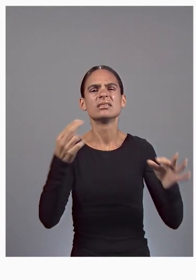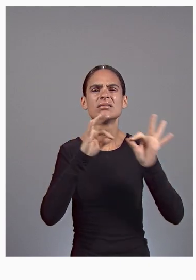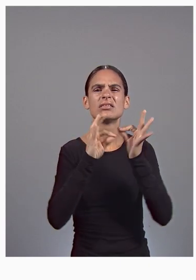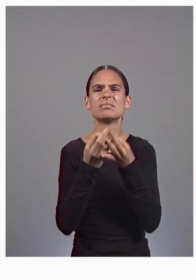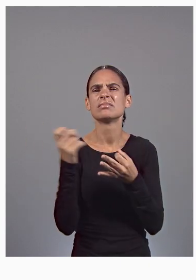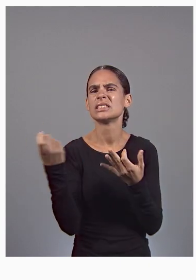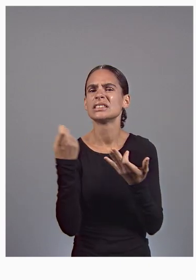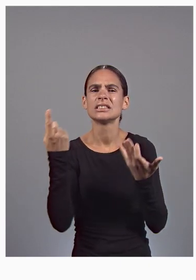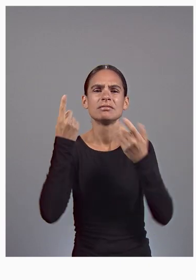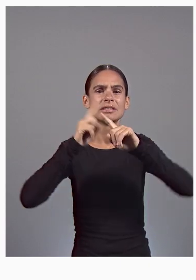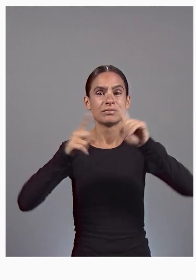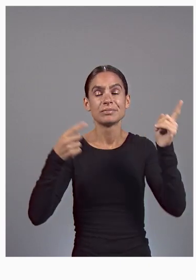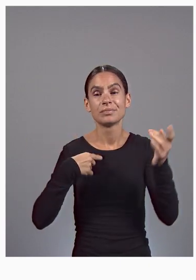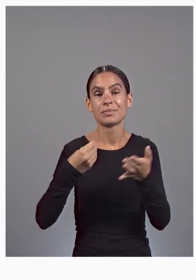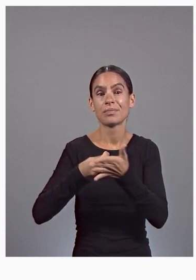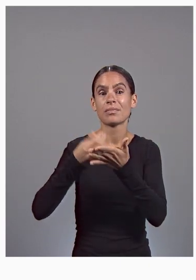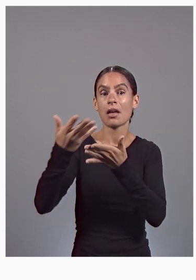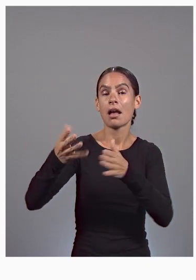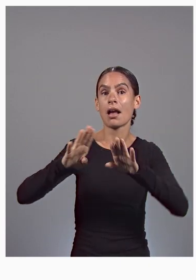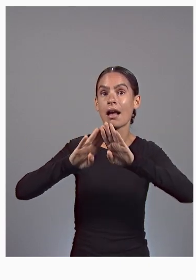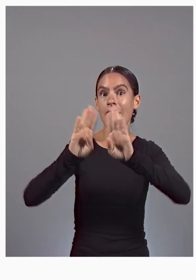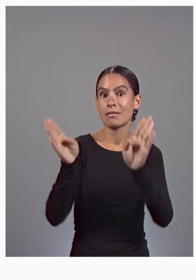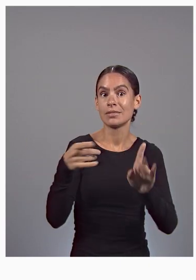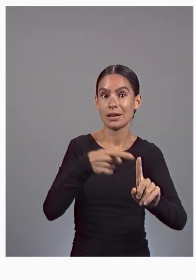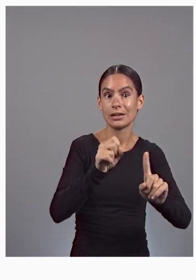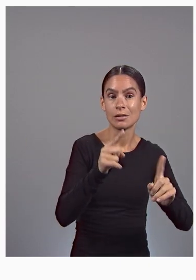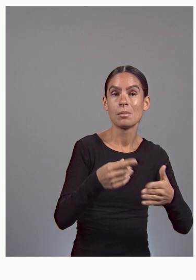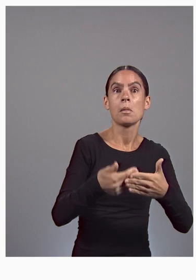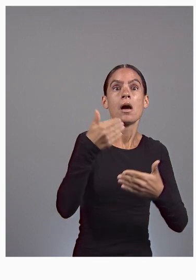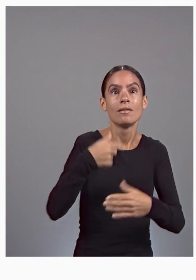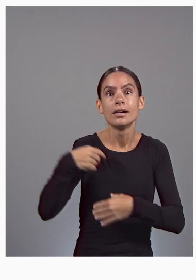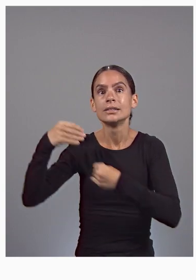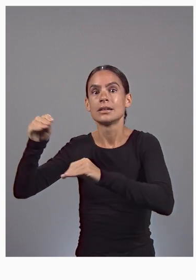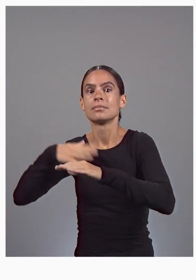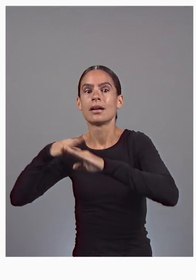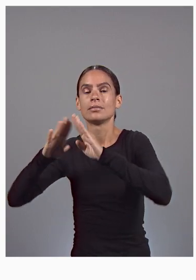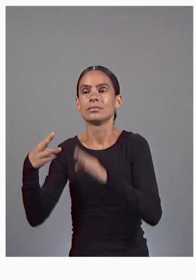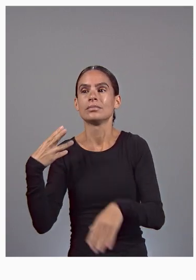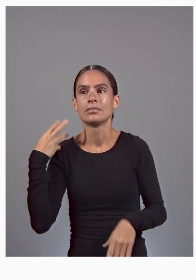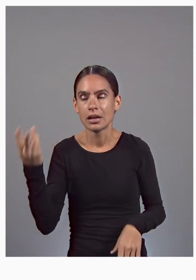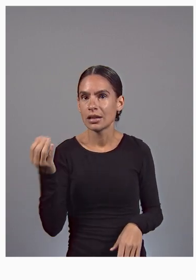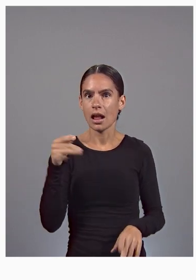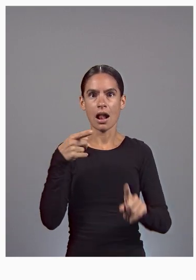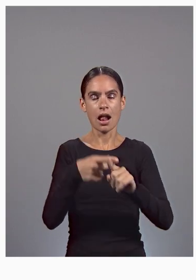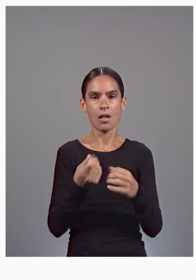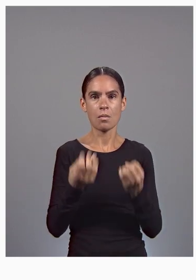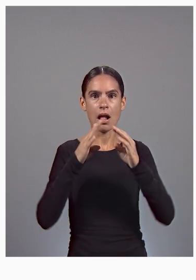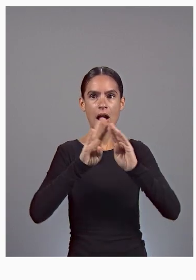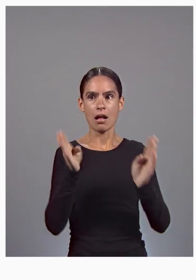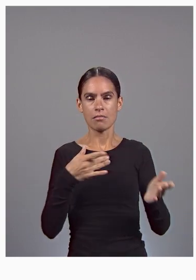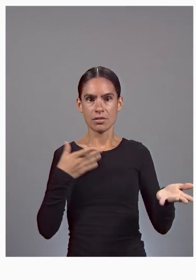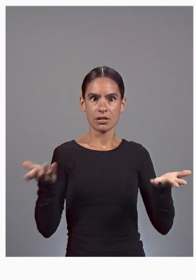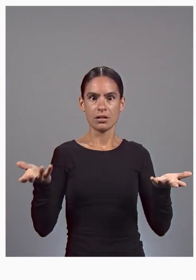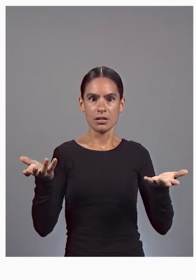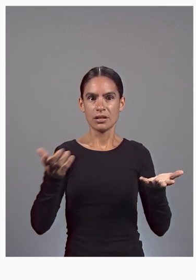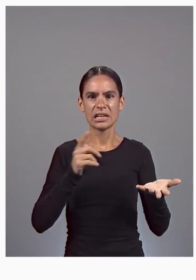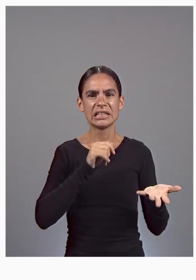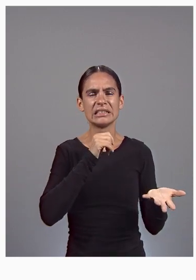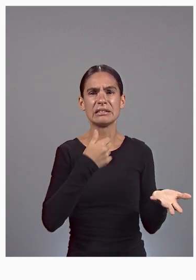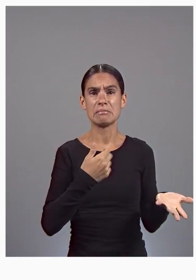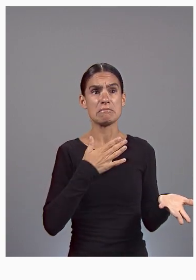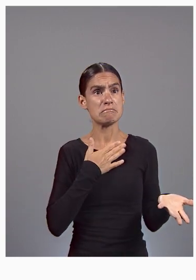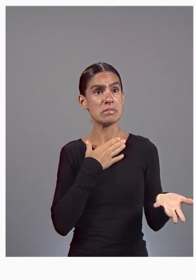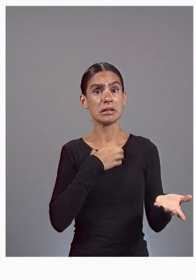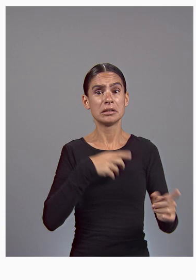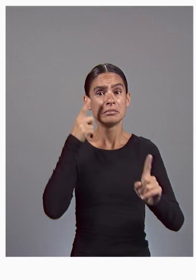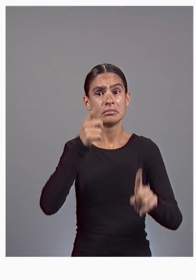house in Washington. And for a weird time there, I was multi-house, and that was not good. But it wasn't my desired end state, but that's okay. Sometimes you're in